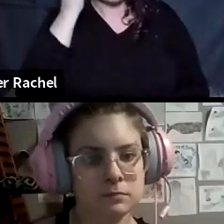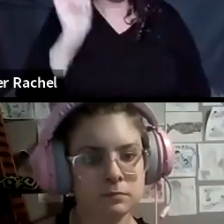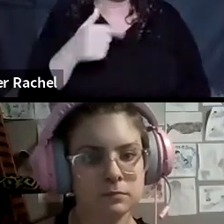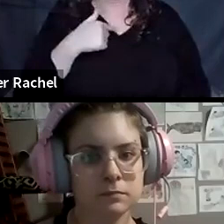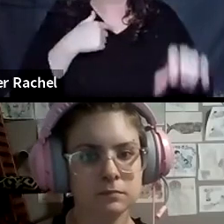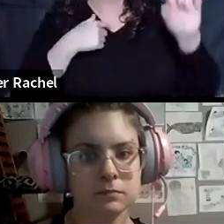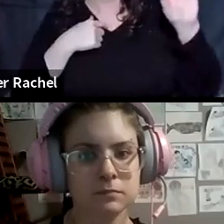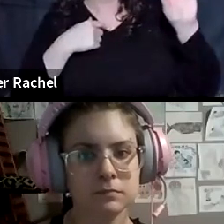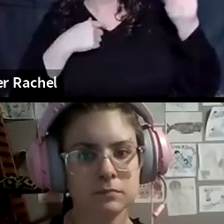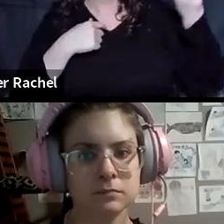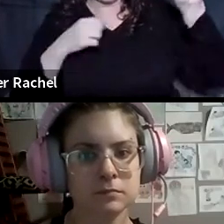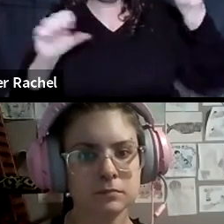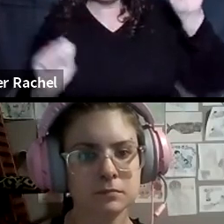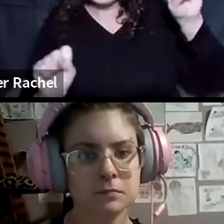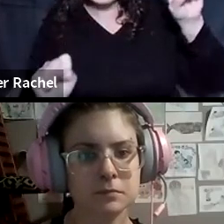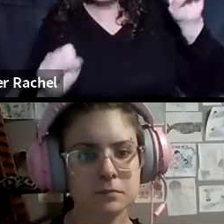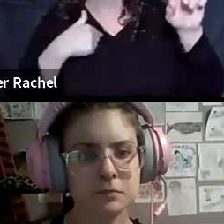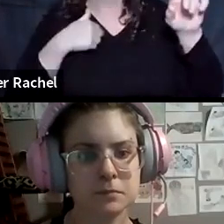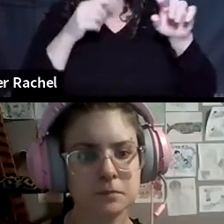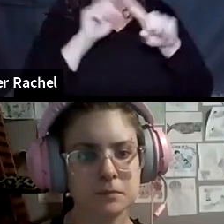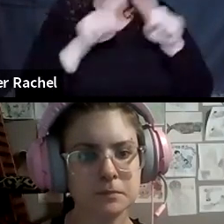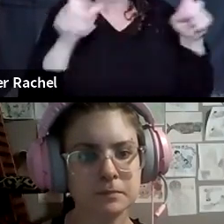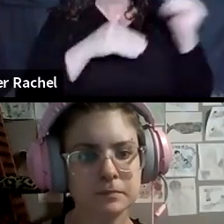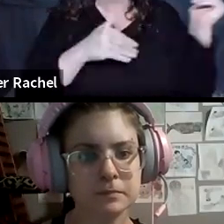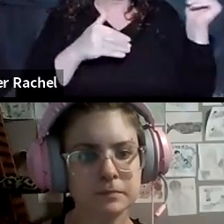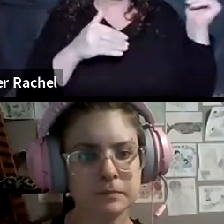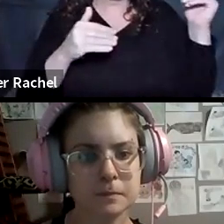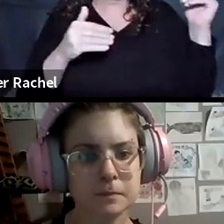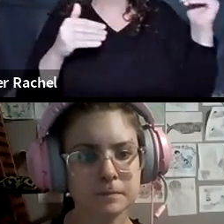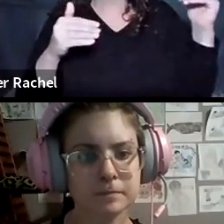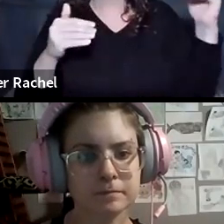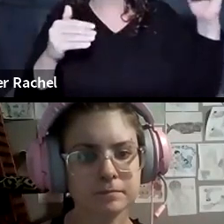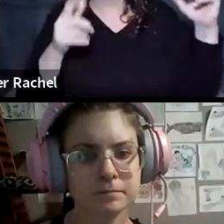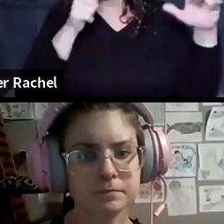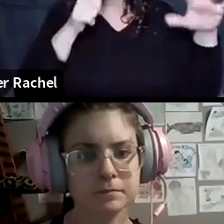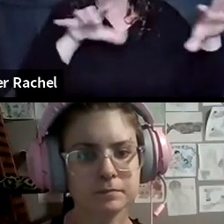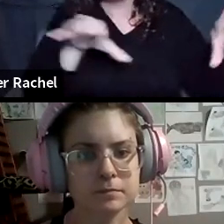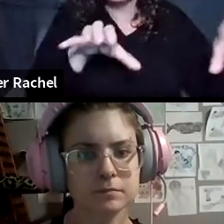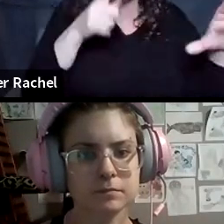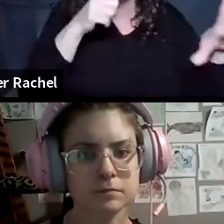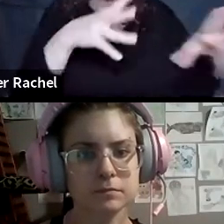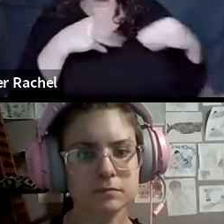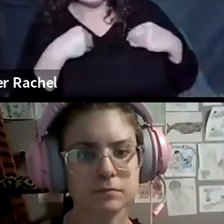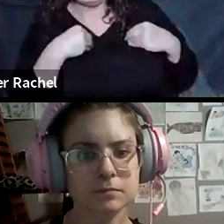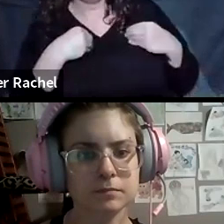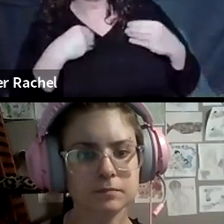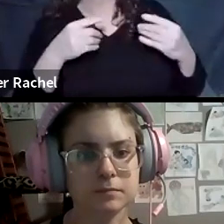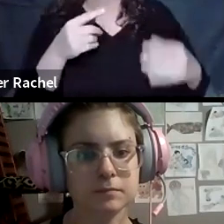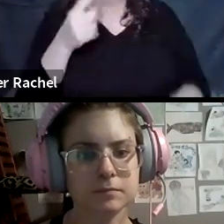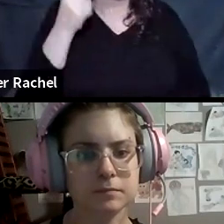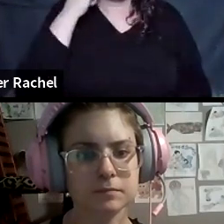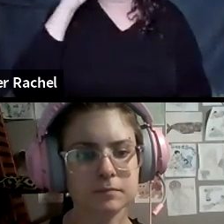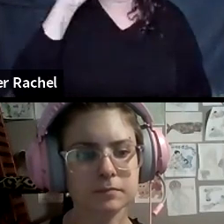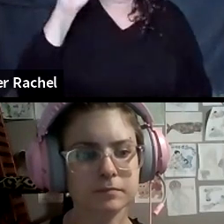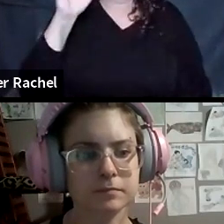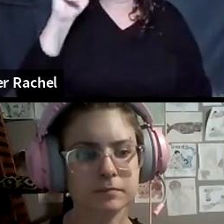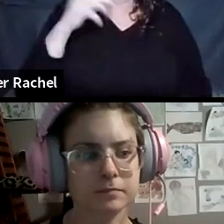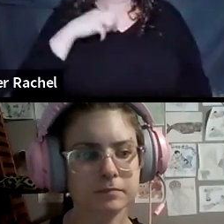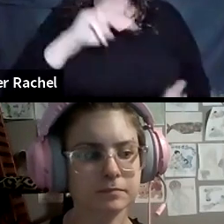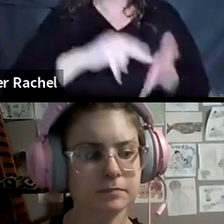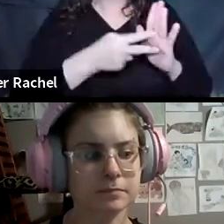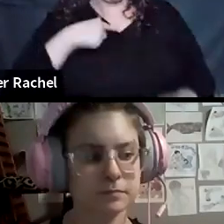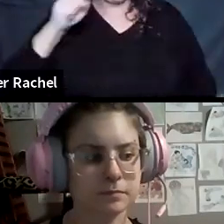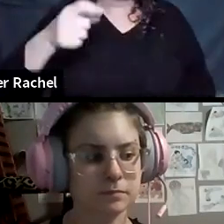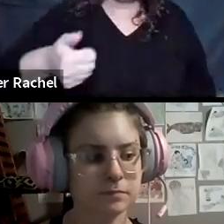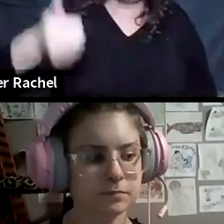folks that come into the scene that think that all it is this power exchange and I have to come in and be a domly dom and tell people what to do. And it's like, no, we